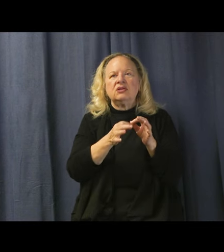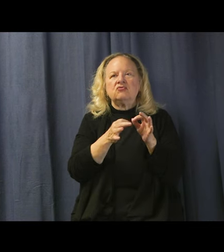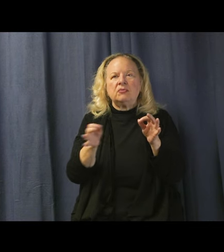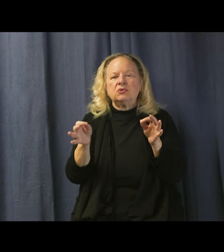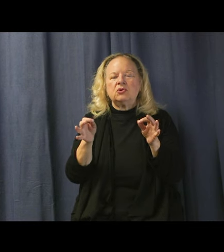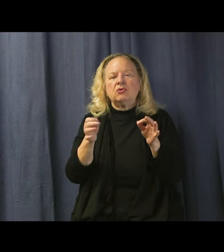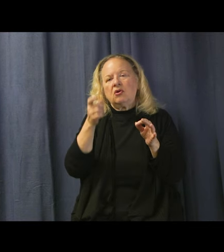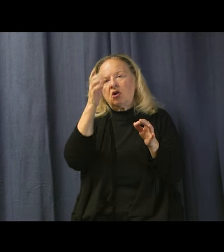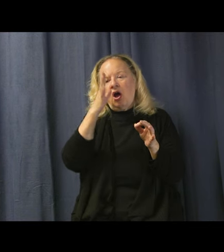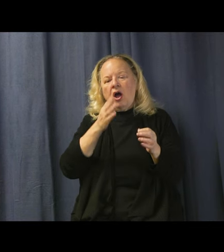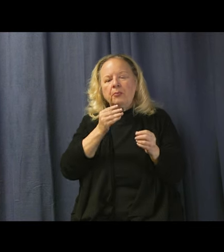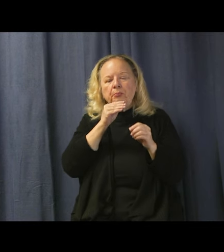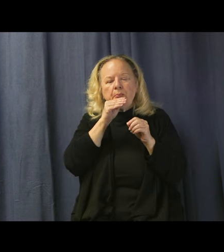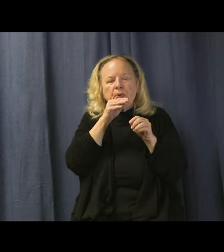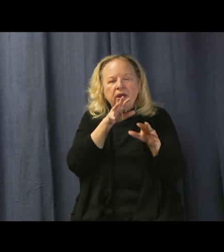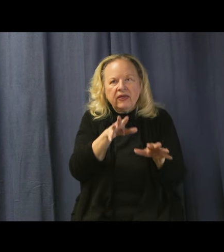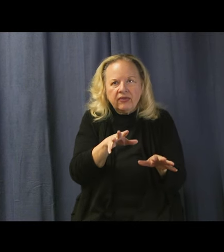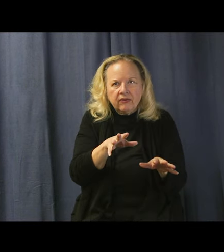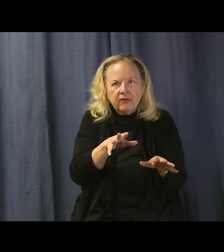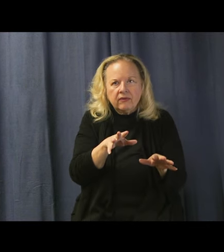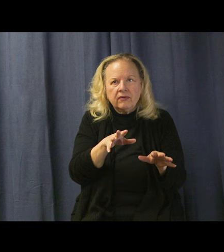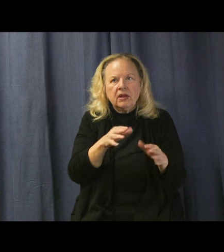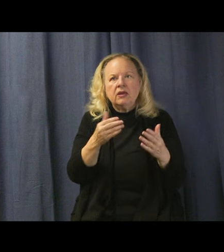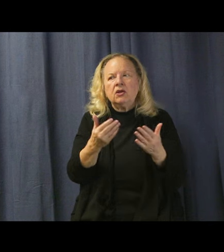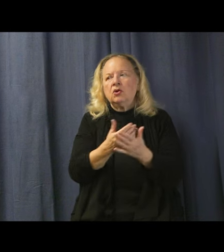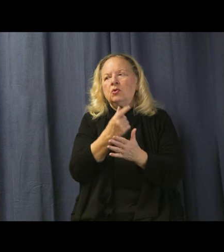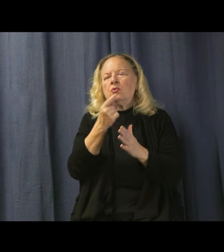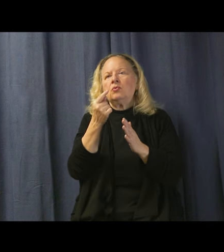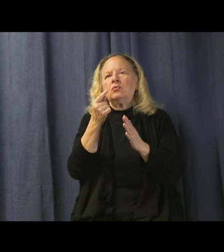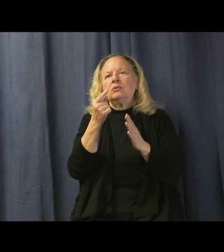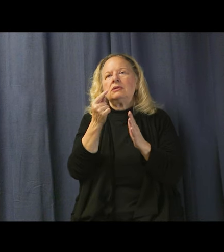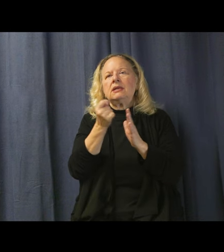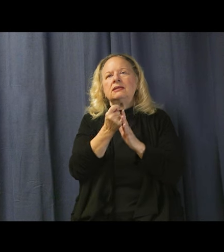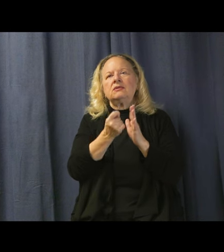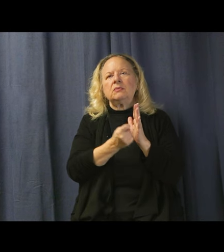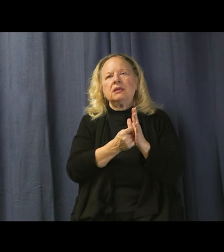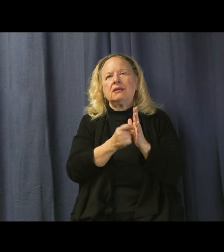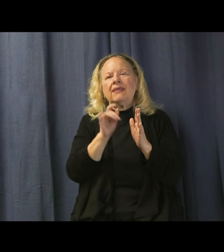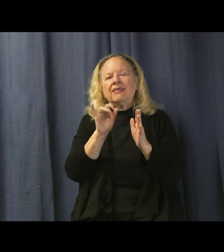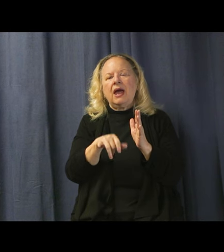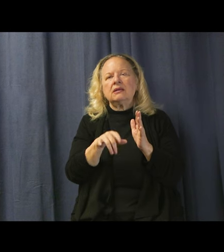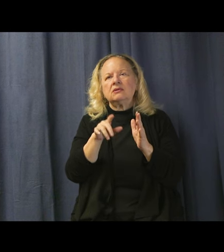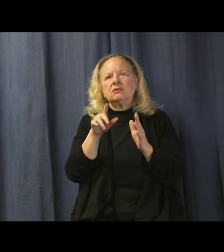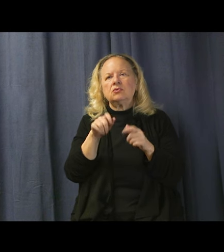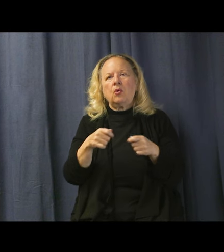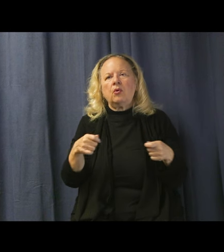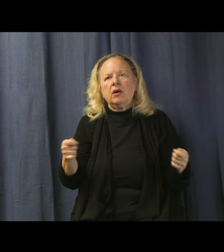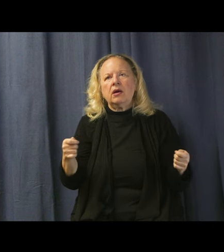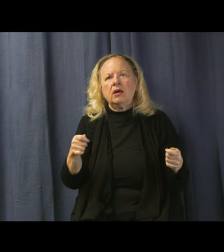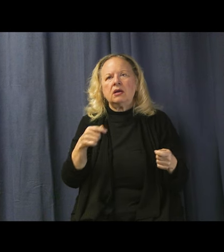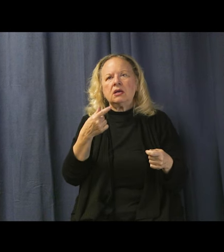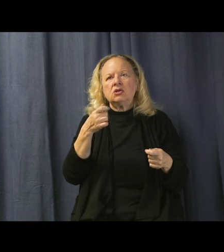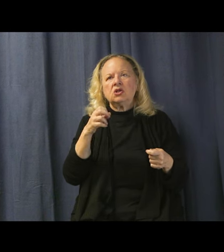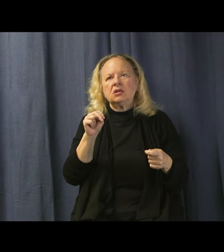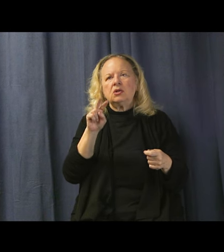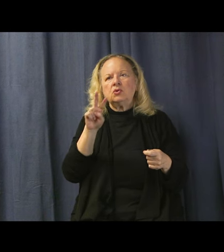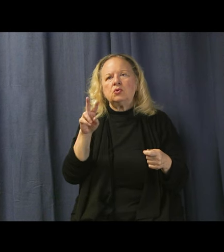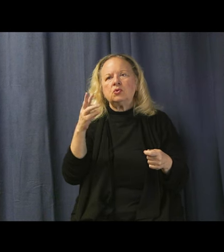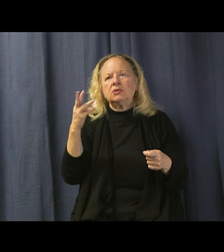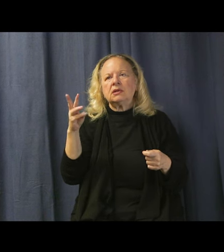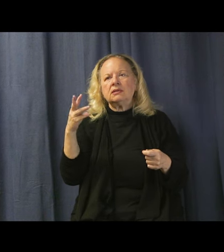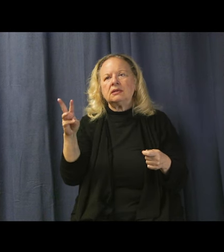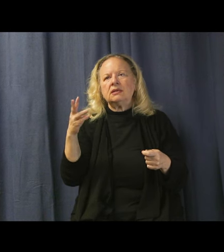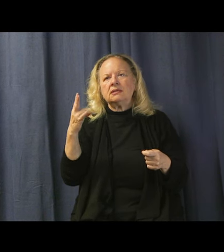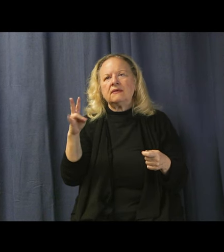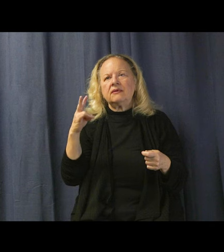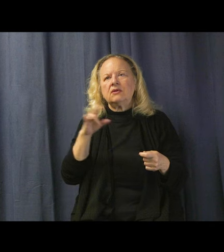God-breathed, okay? Which means even the New Testament is Torah. And then what do we see in Genesis 2, 16 and 17? The